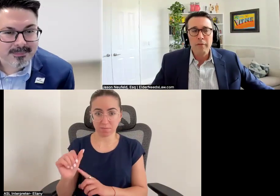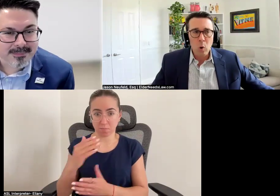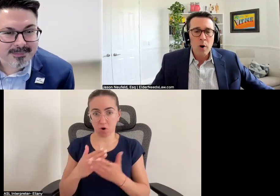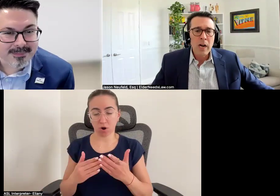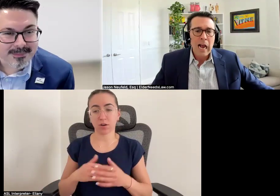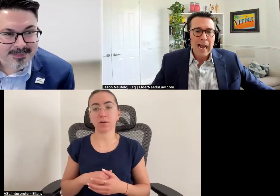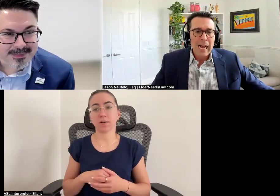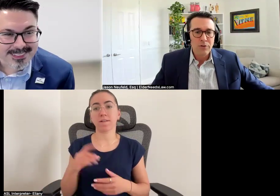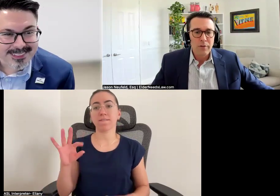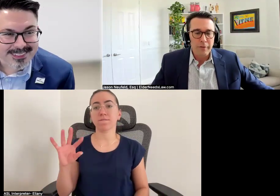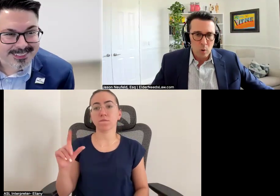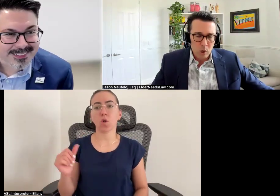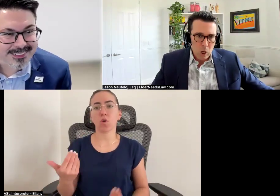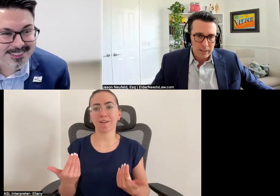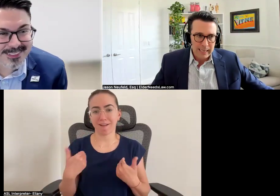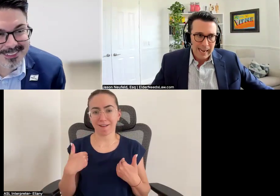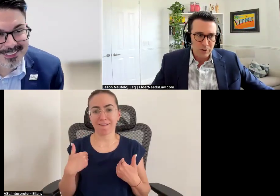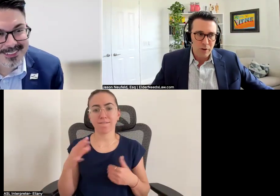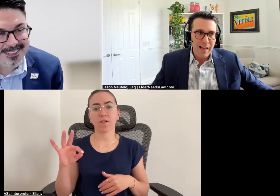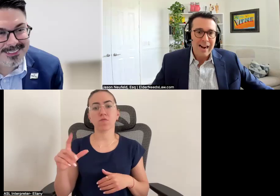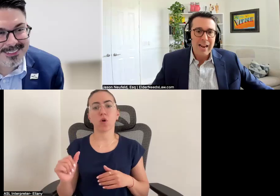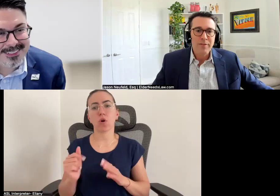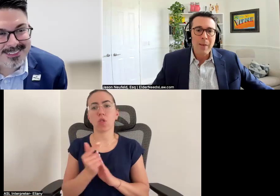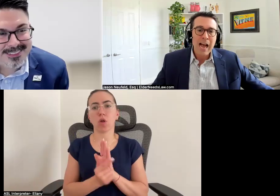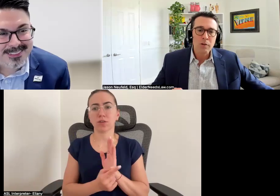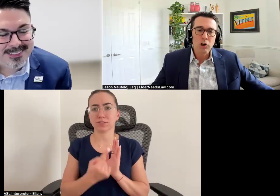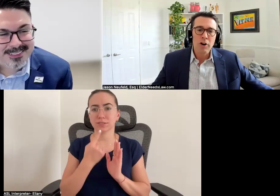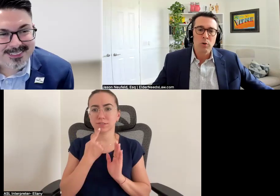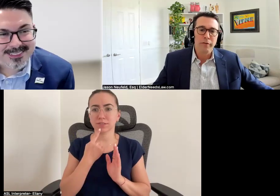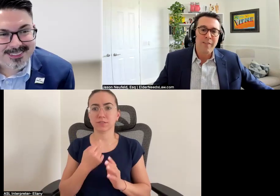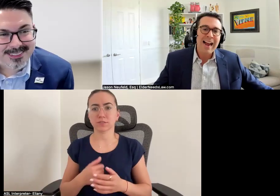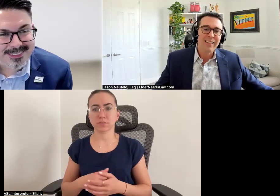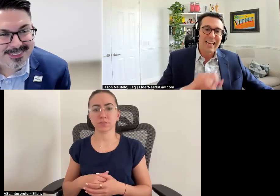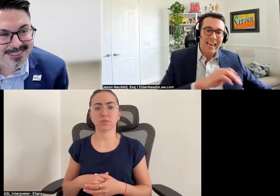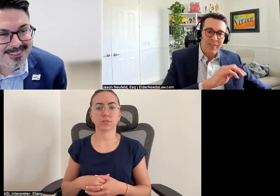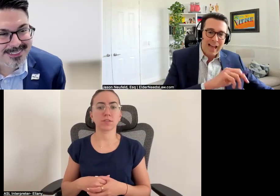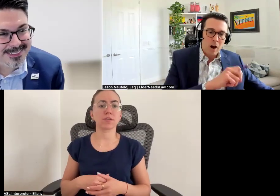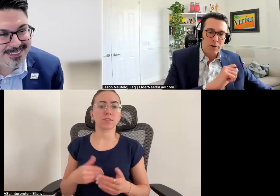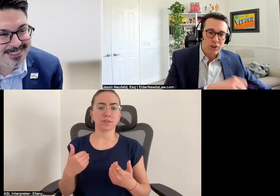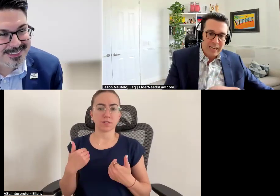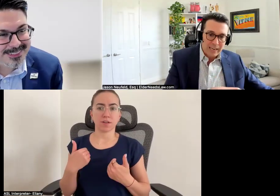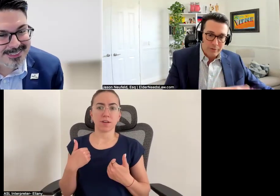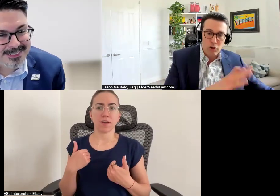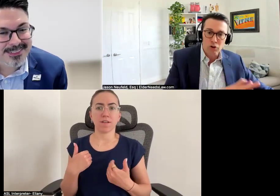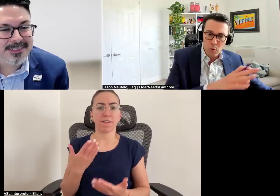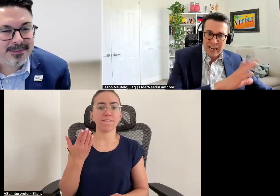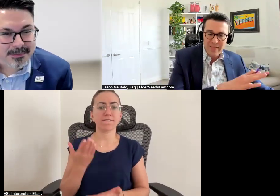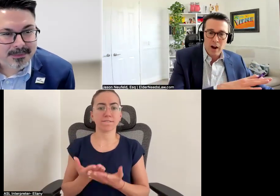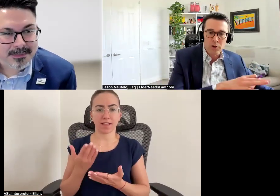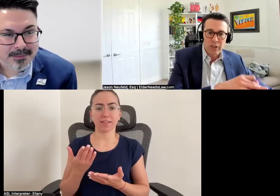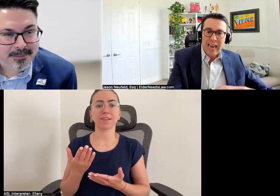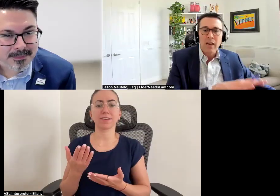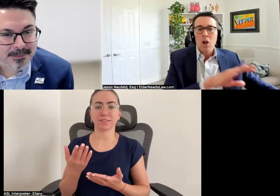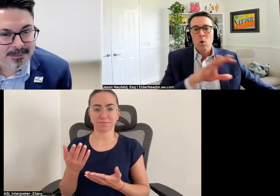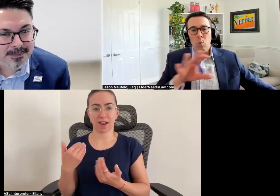the Florida law says that if the power of attorney was valid in that other state, if you could do it in that